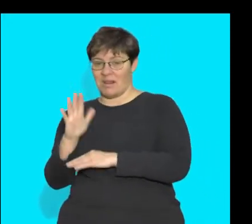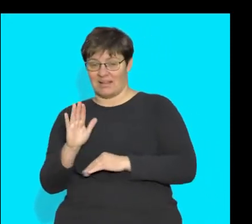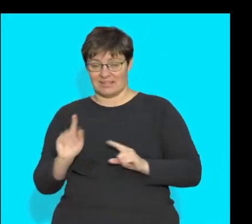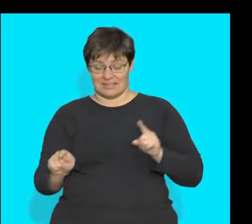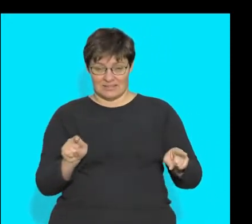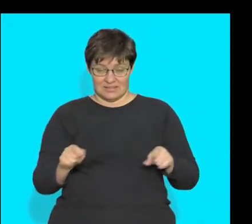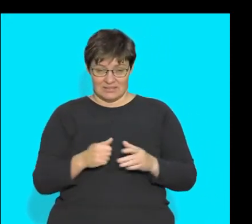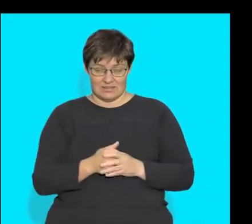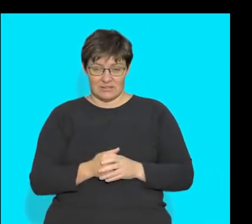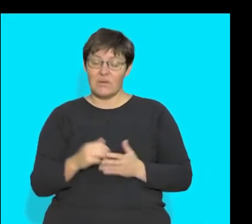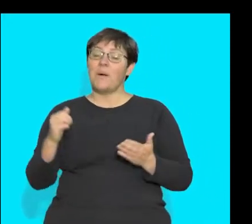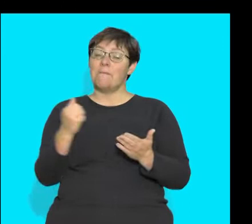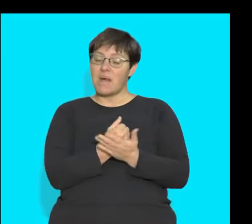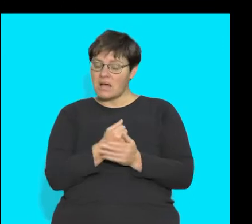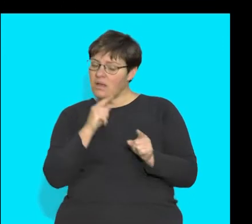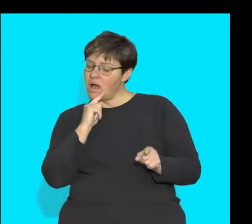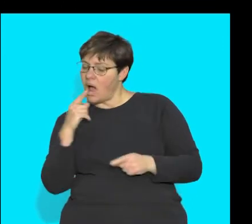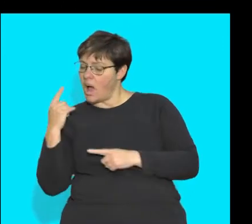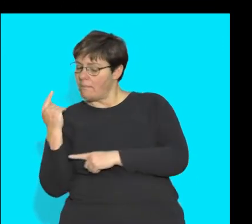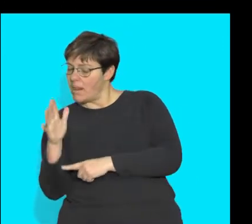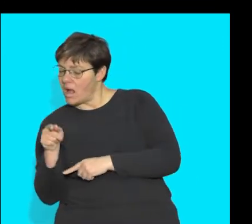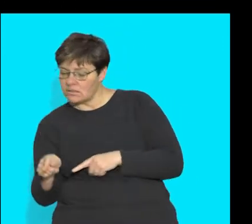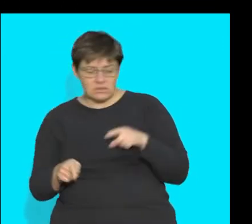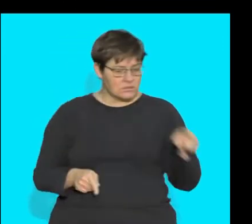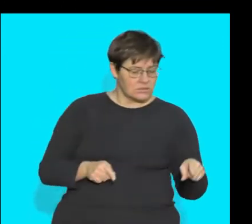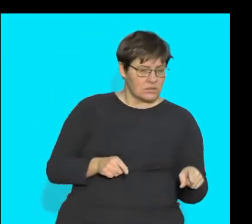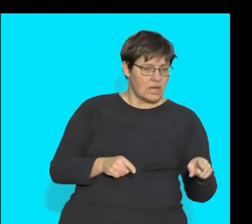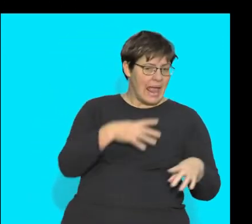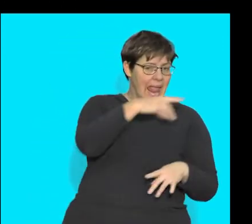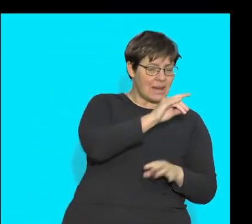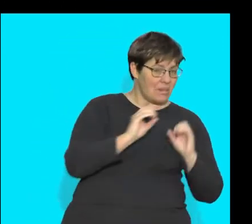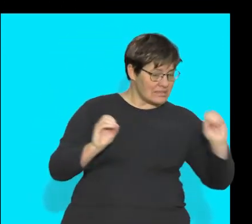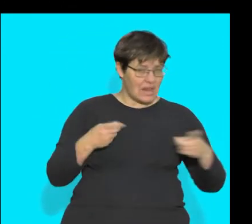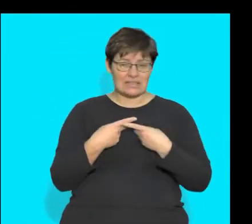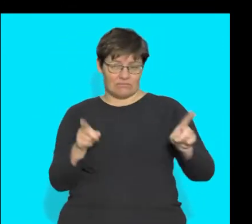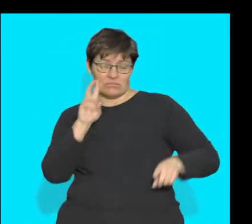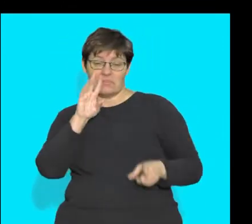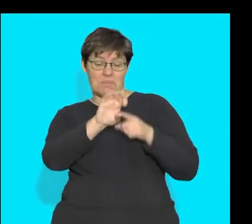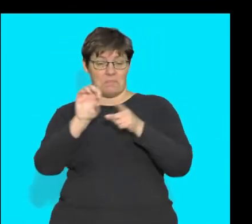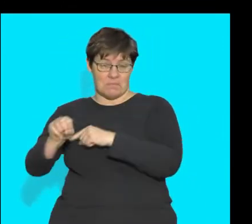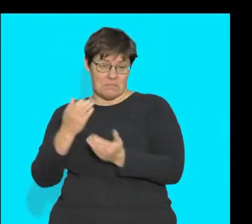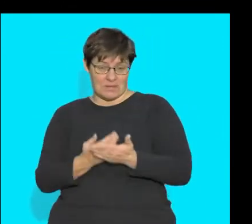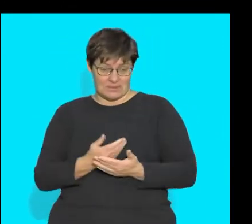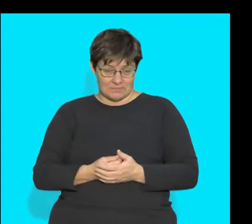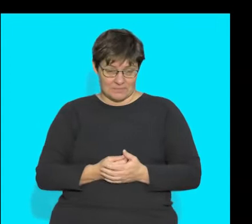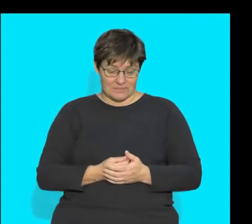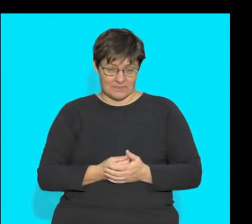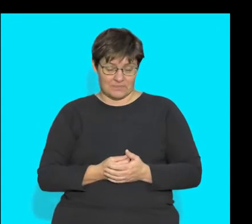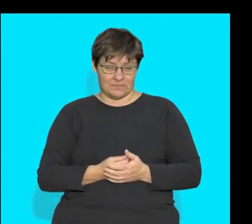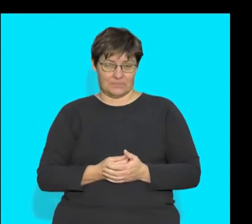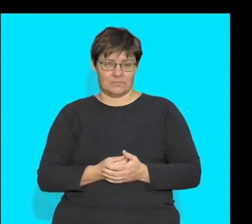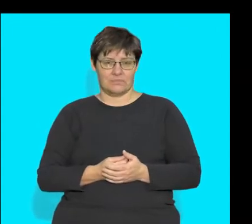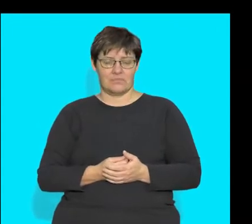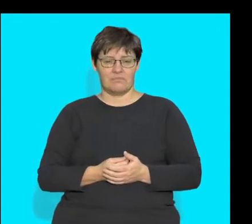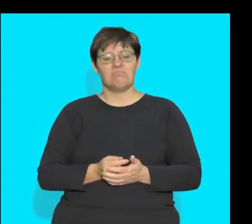And remember, guys, you must be able to tell the difference between a plant cell and an animal cell. Now,